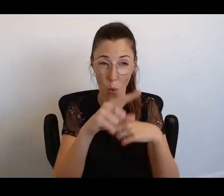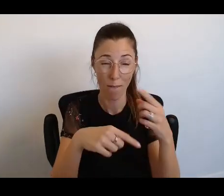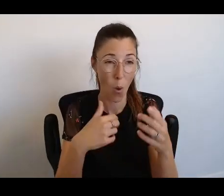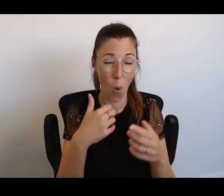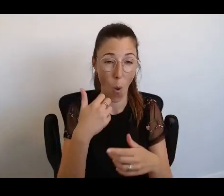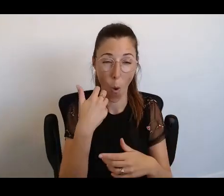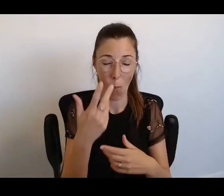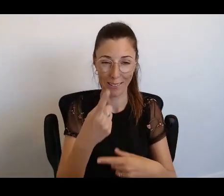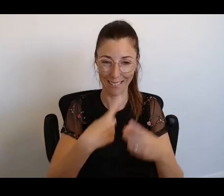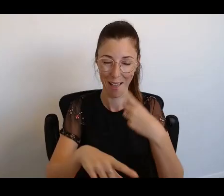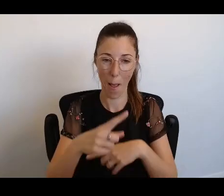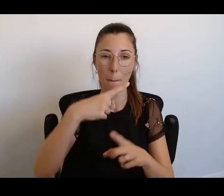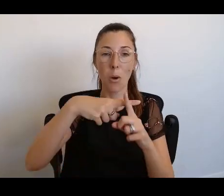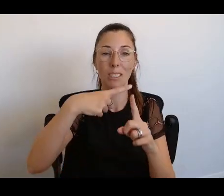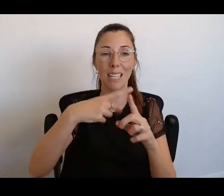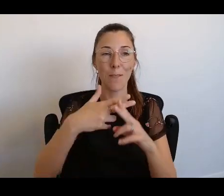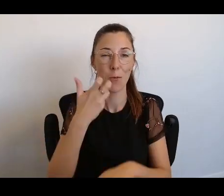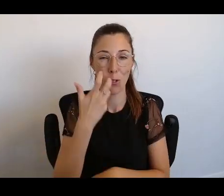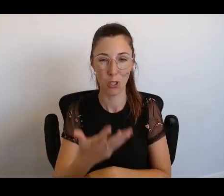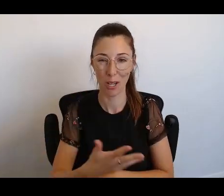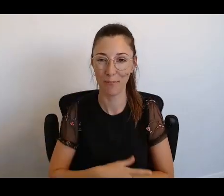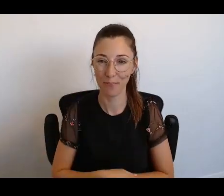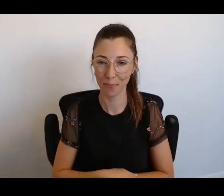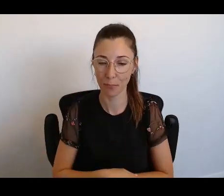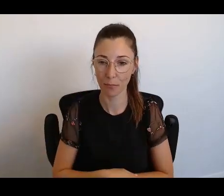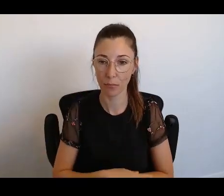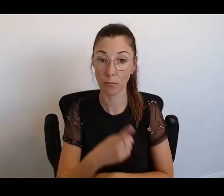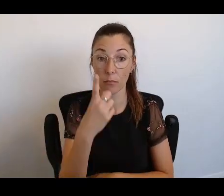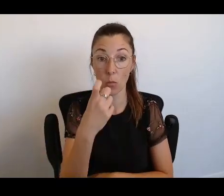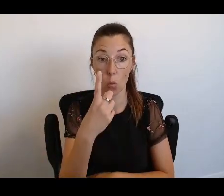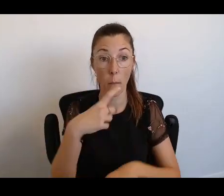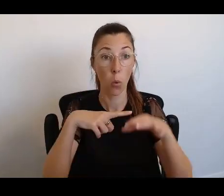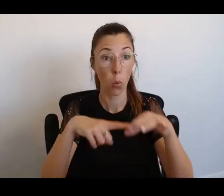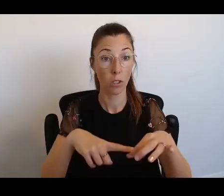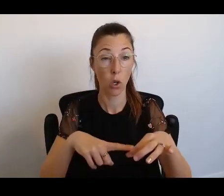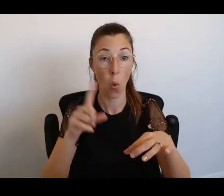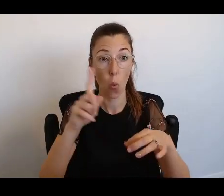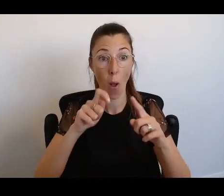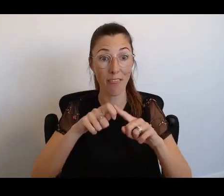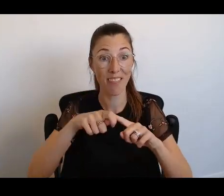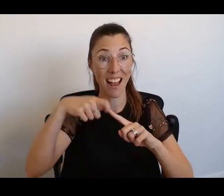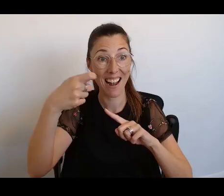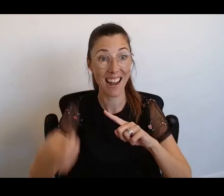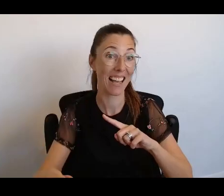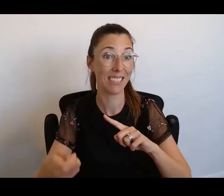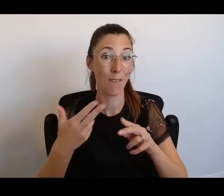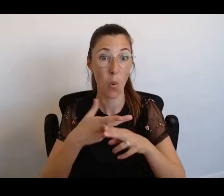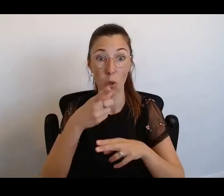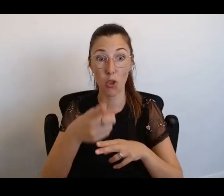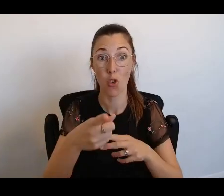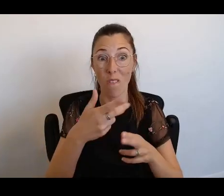amazing. One last question. What is next creatively for you? Well, so we've